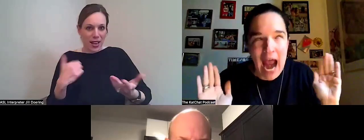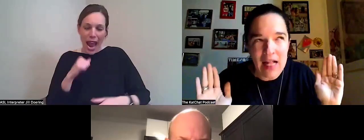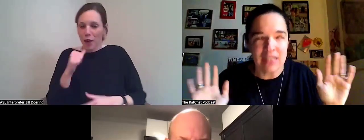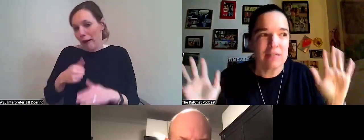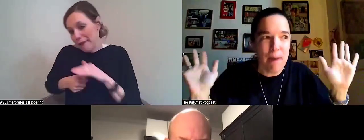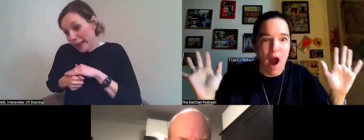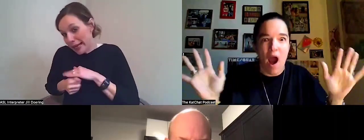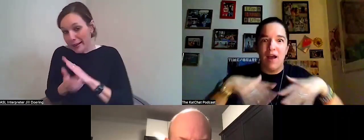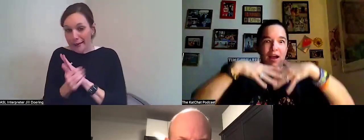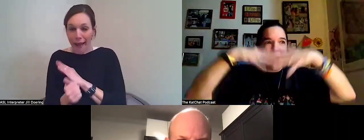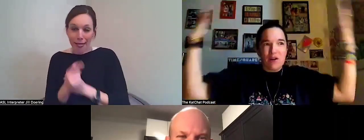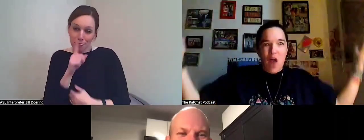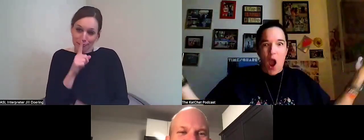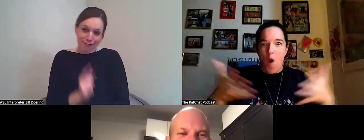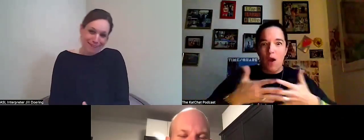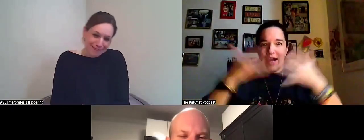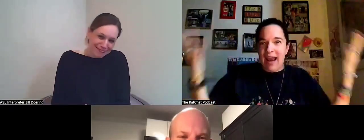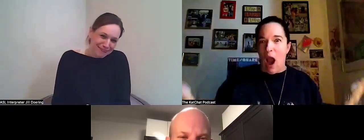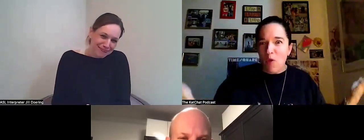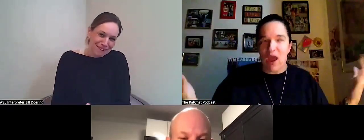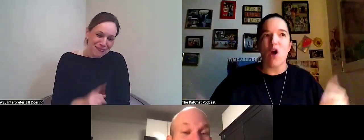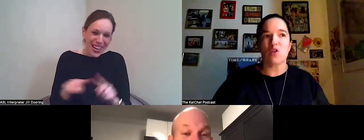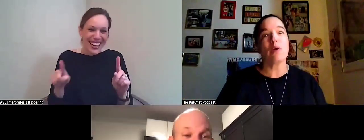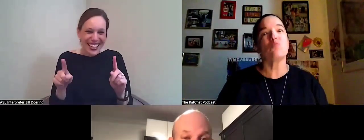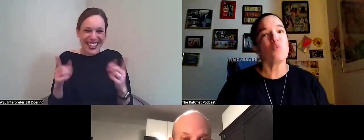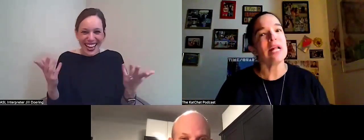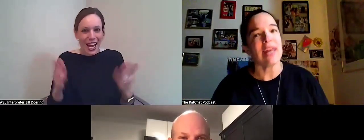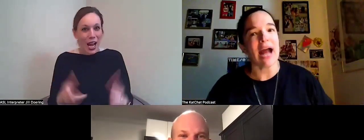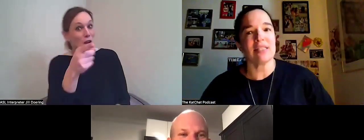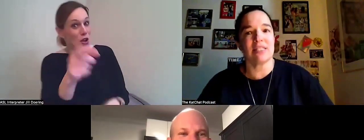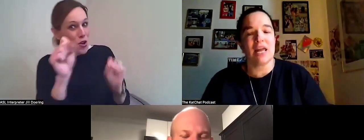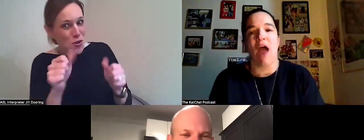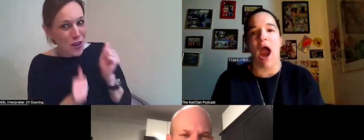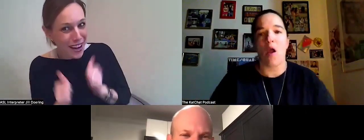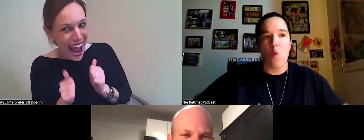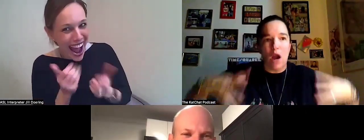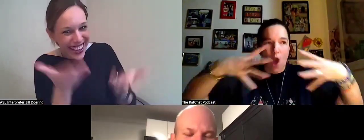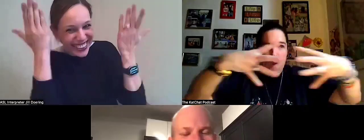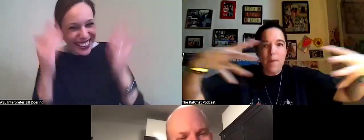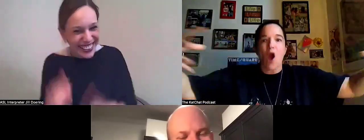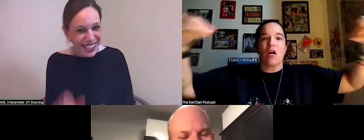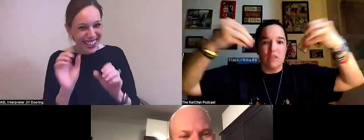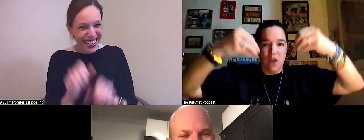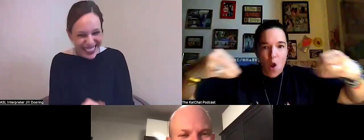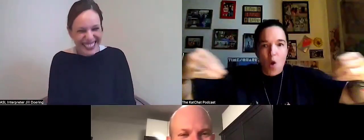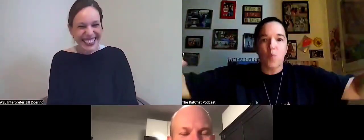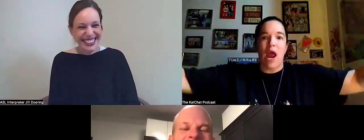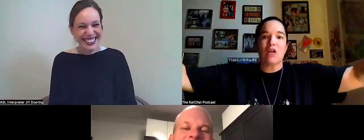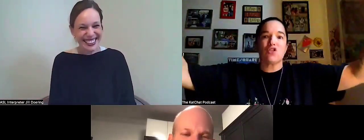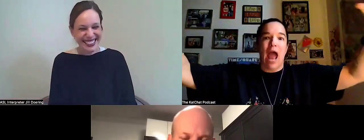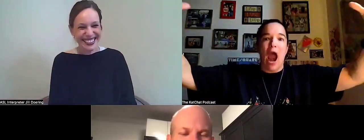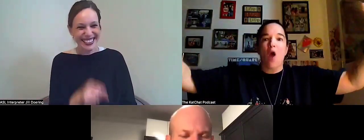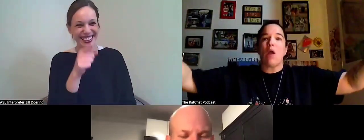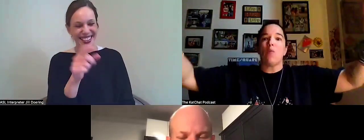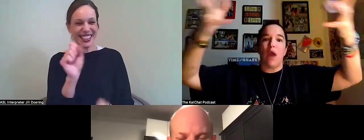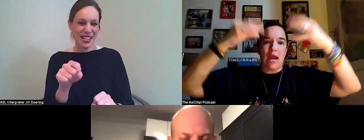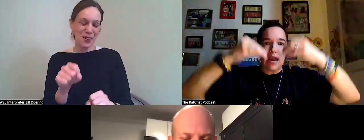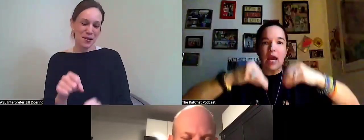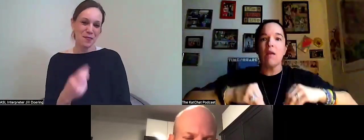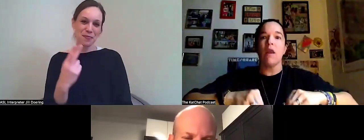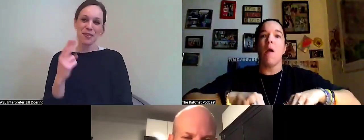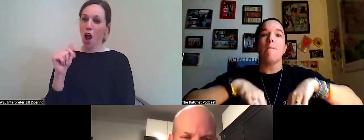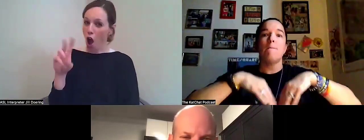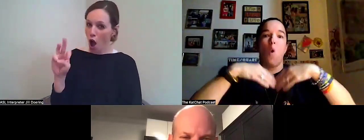hidden talent, but you know, out you could there, act. it's really nice to see that when Hallmark can branch it out and